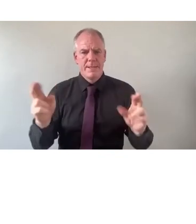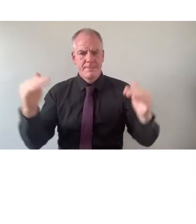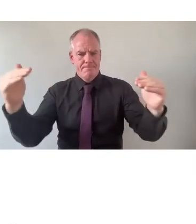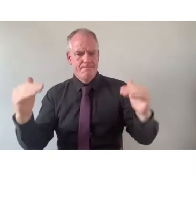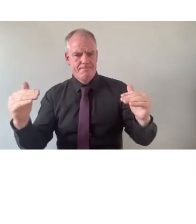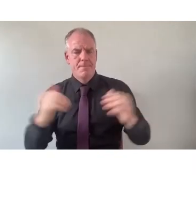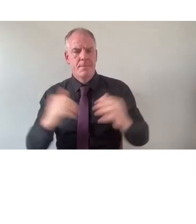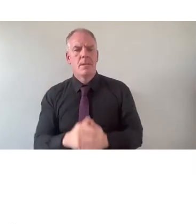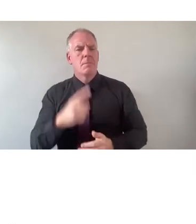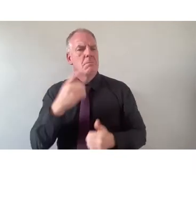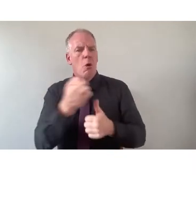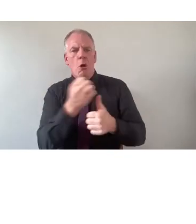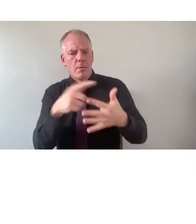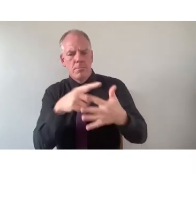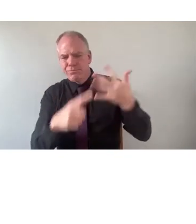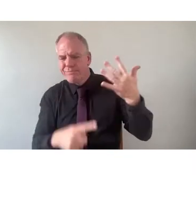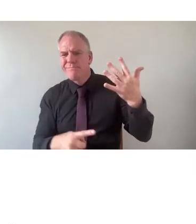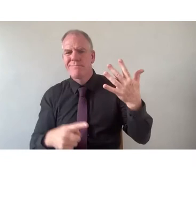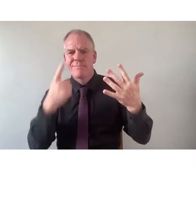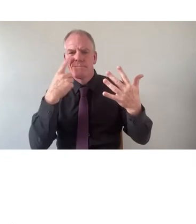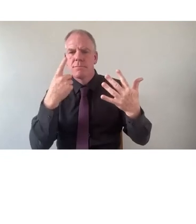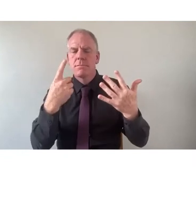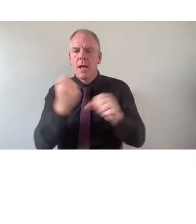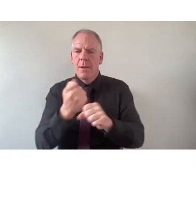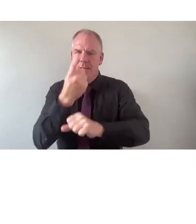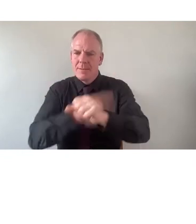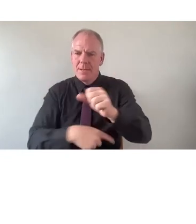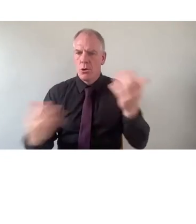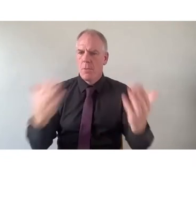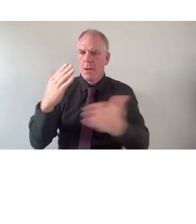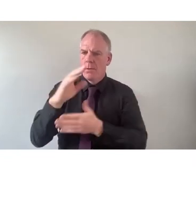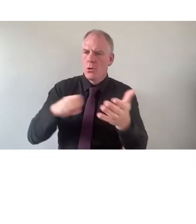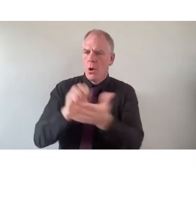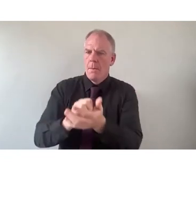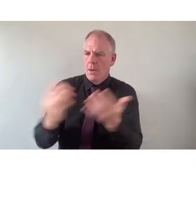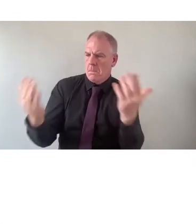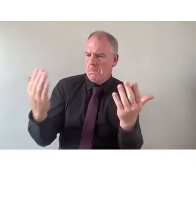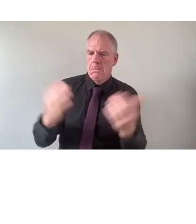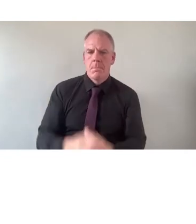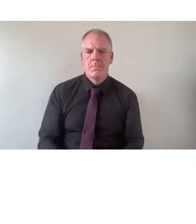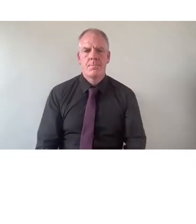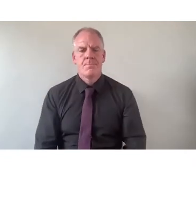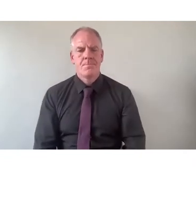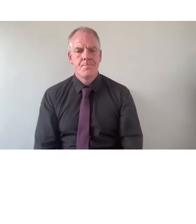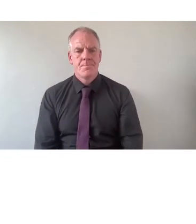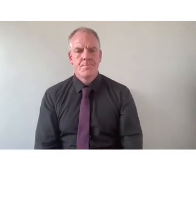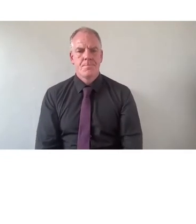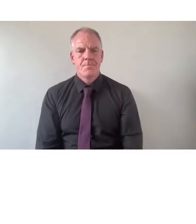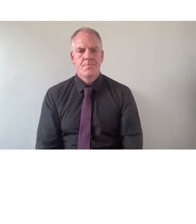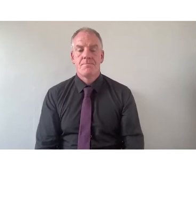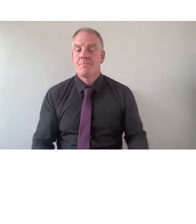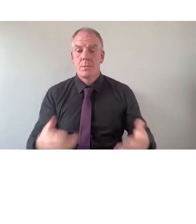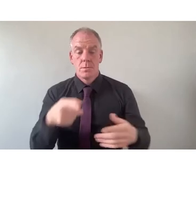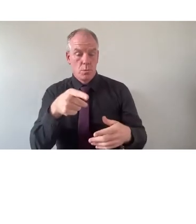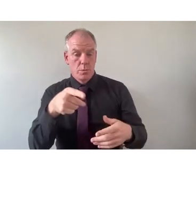Are there any other noteworthy trends with respect to disability when one compares Ireland to other jurisdictions? So you've looked